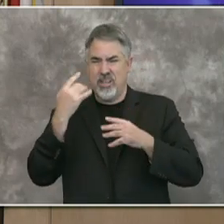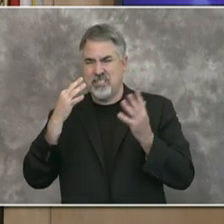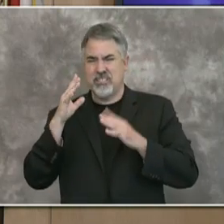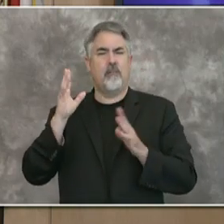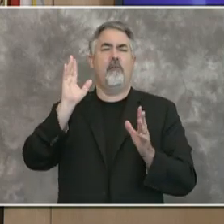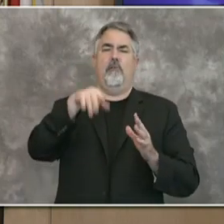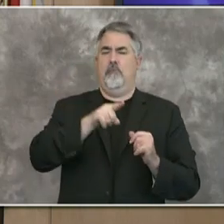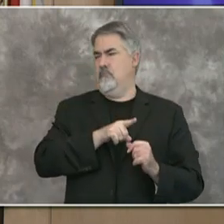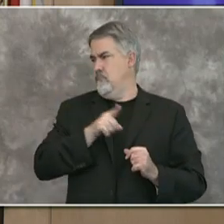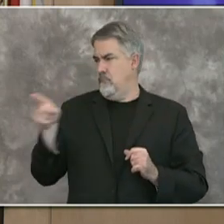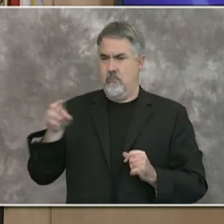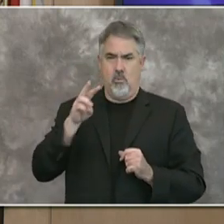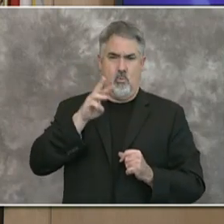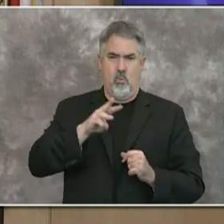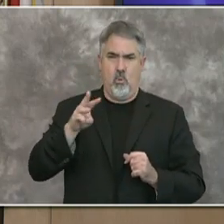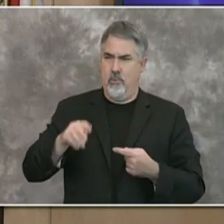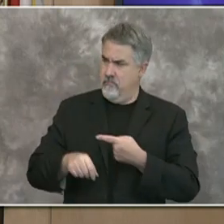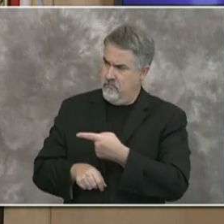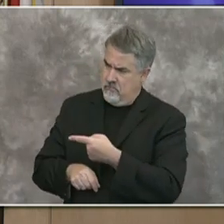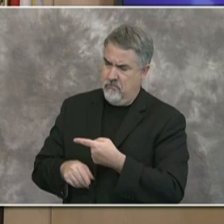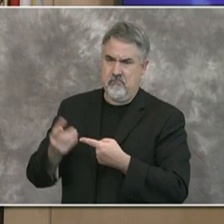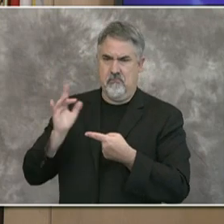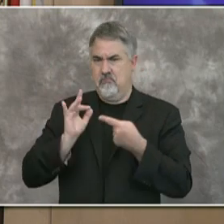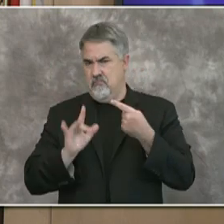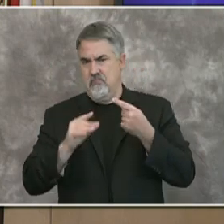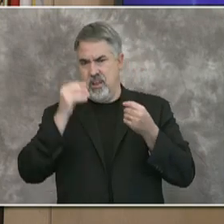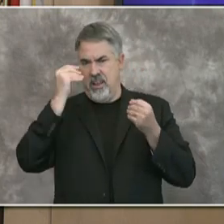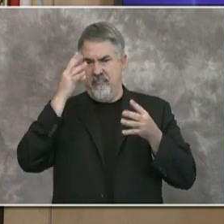on the website,